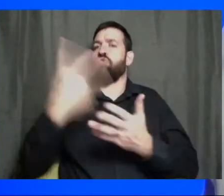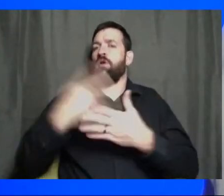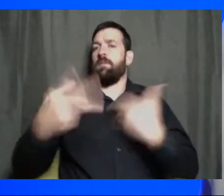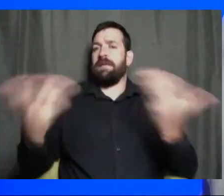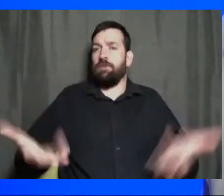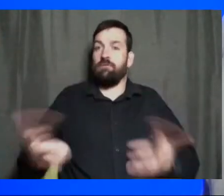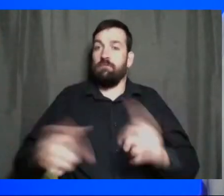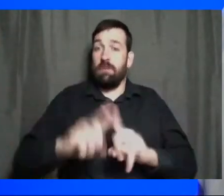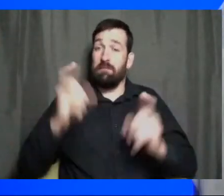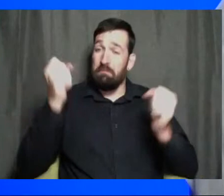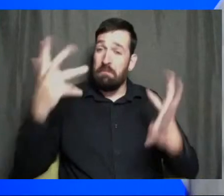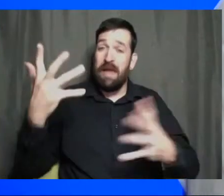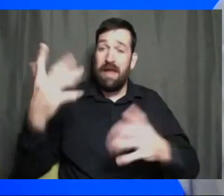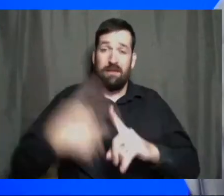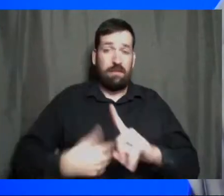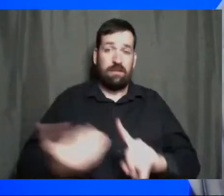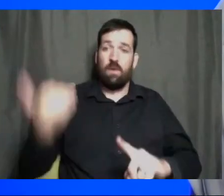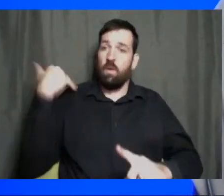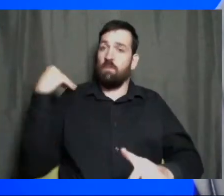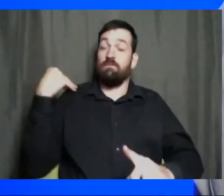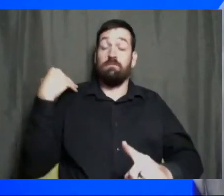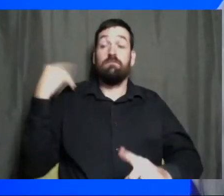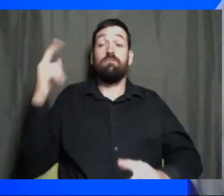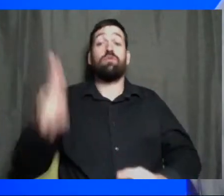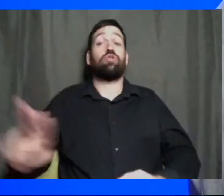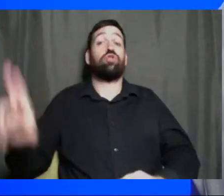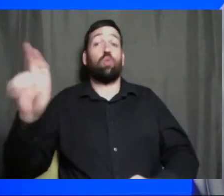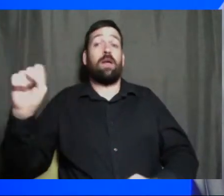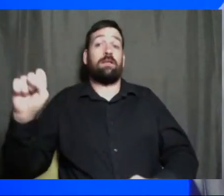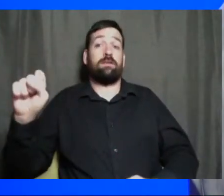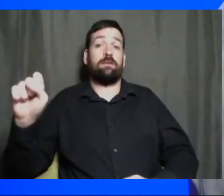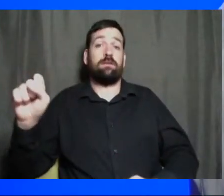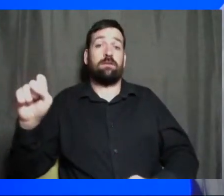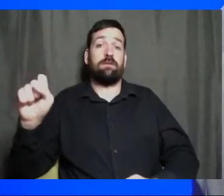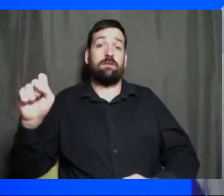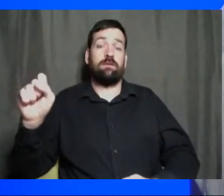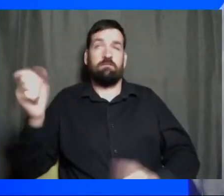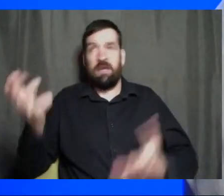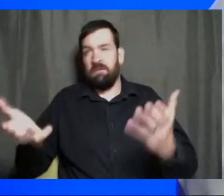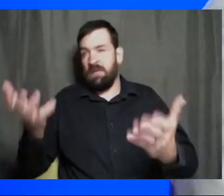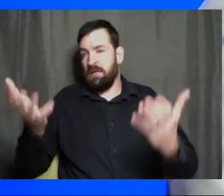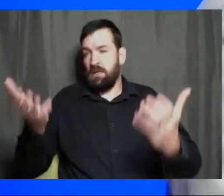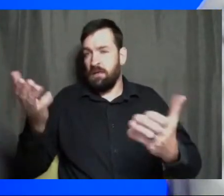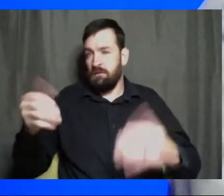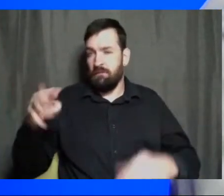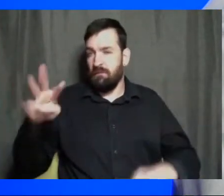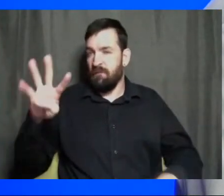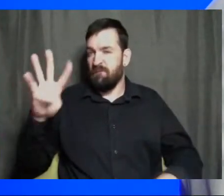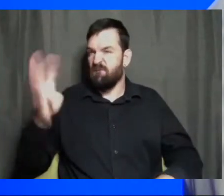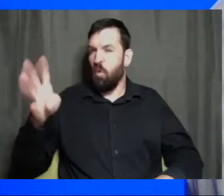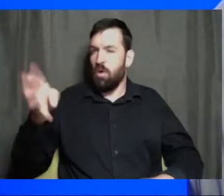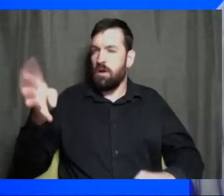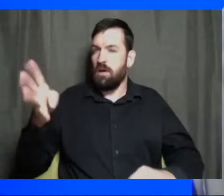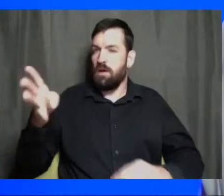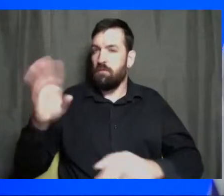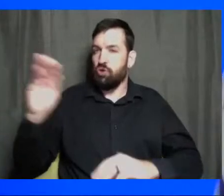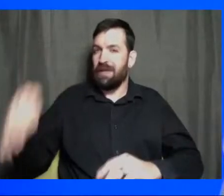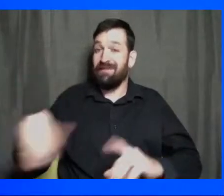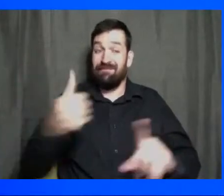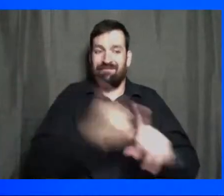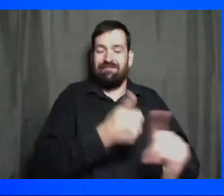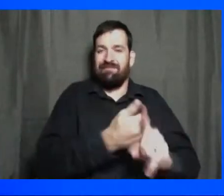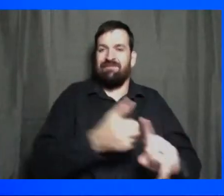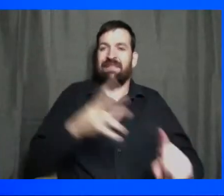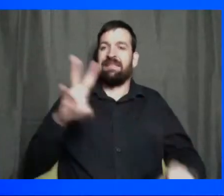ago. While the United States maybe was hitting 40%, they had hit